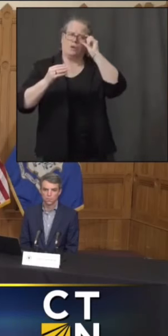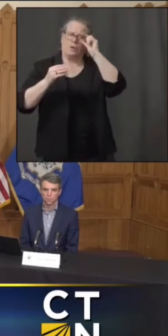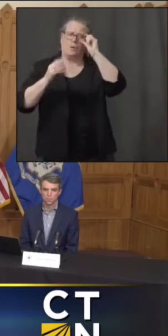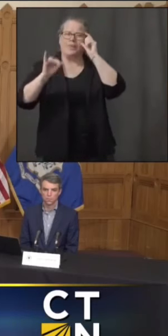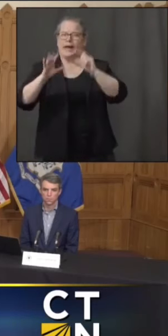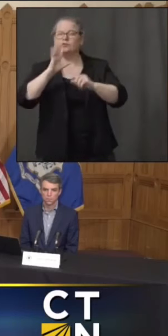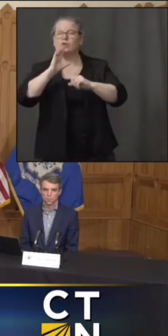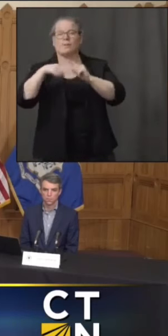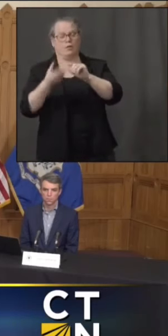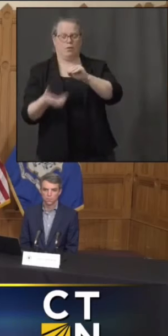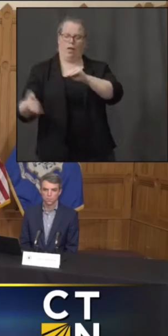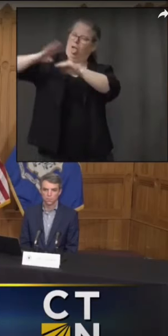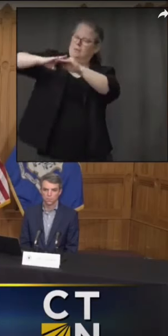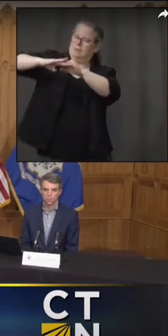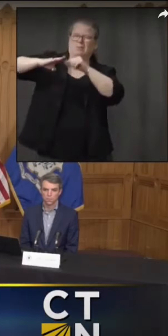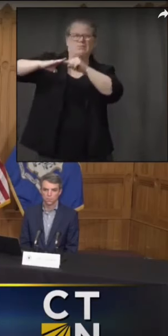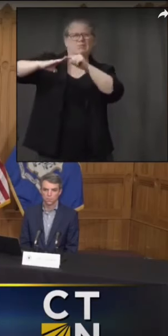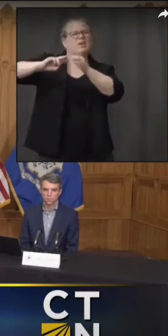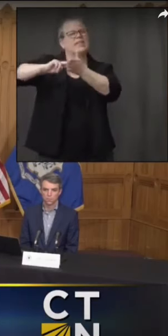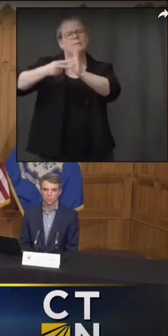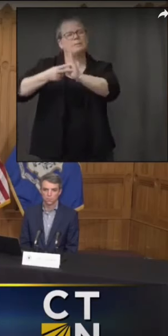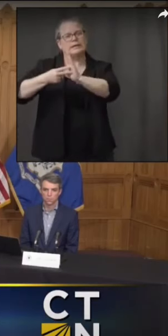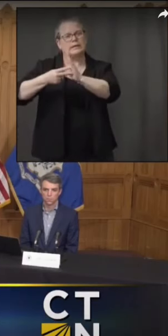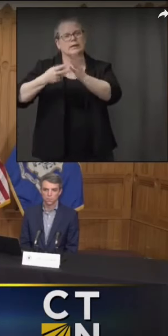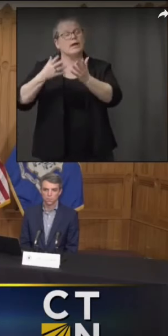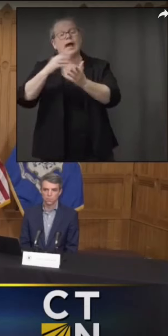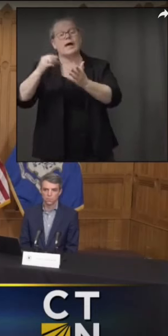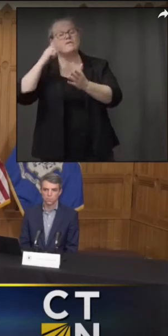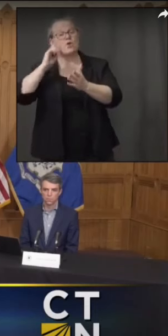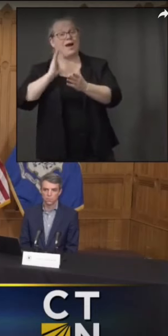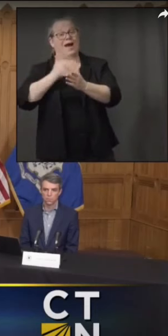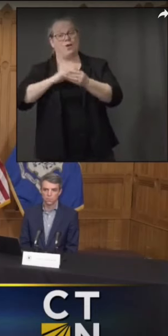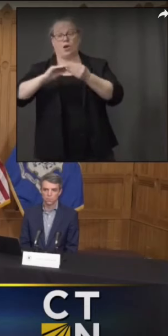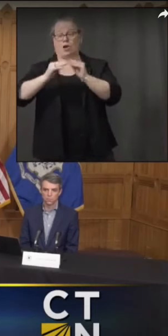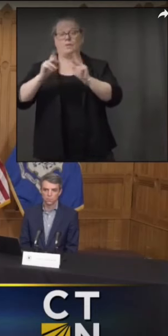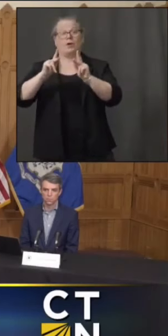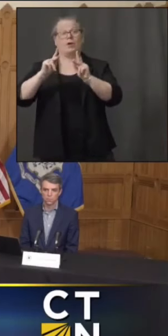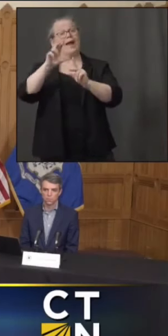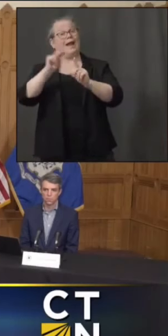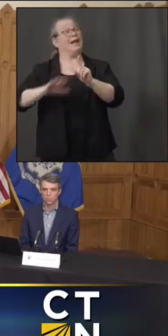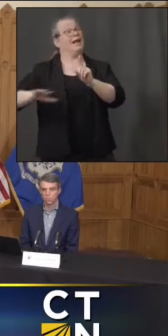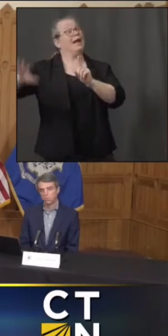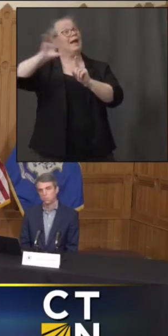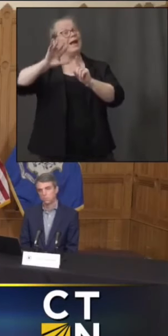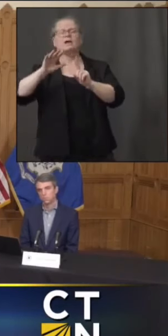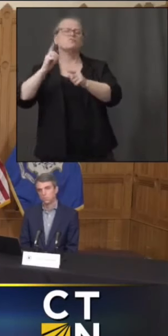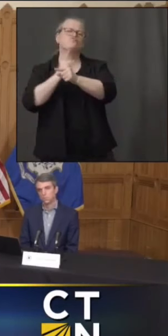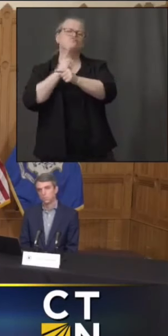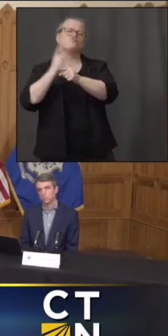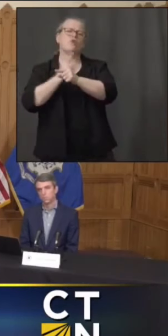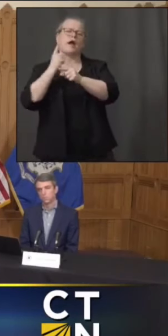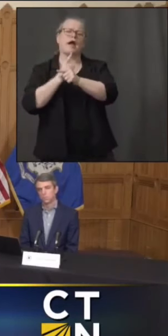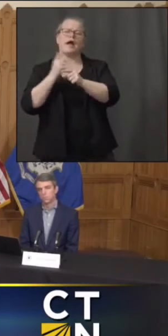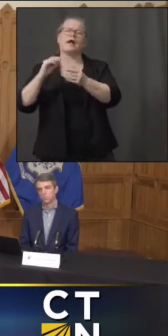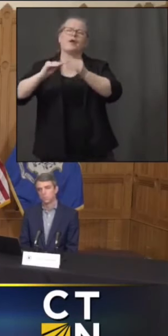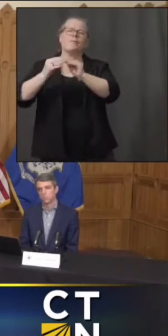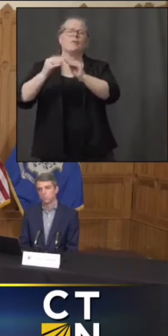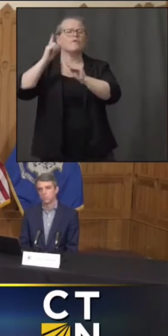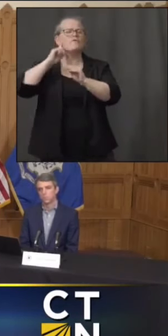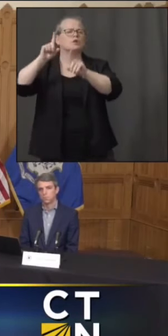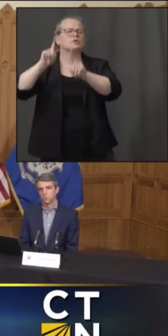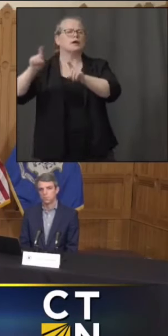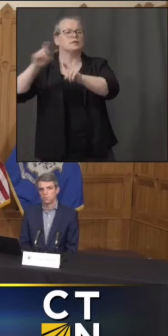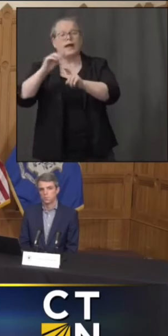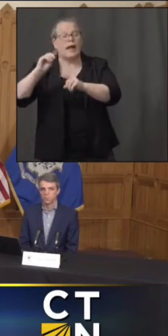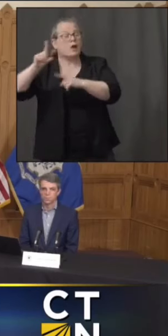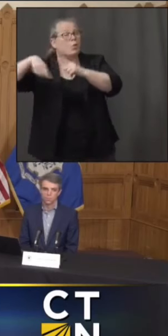and what is the right amount of testing for our population? And can you give us sort of like some benchmarks of dates of when we might see